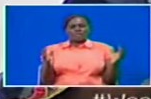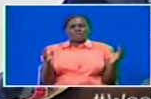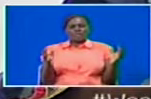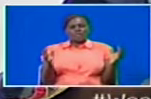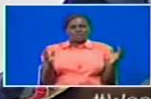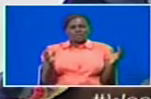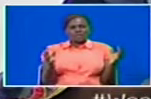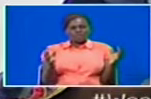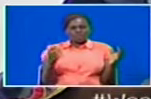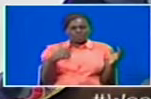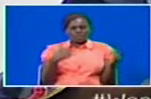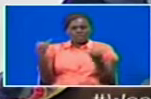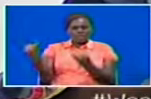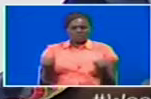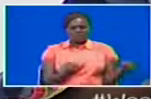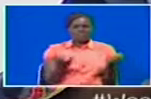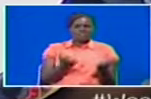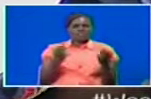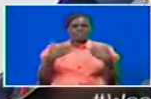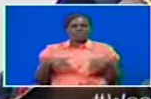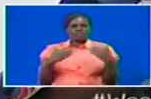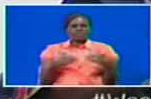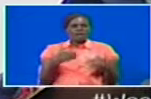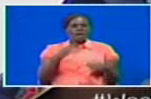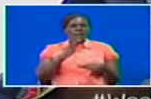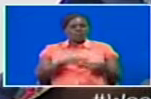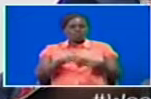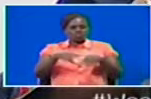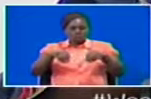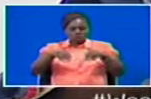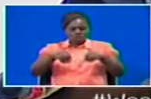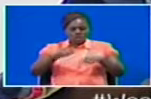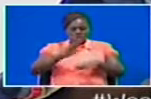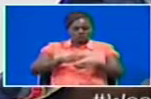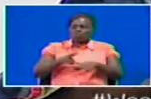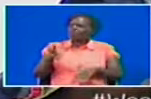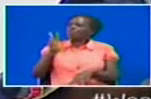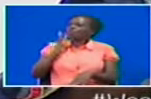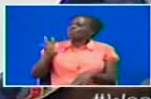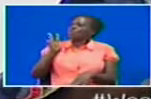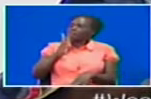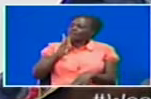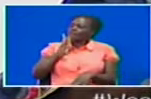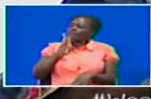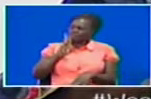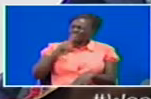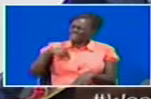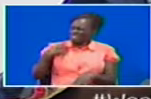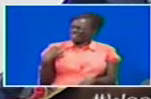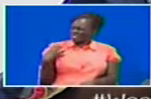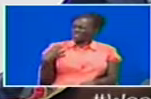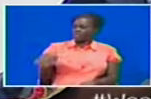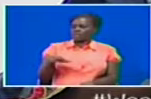enough investors to invest there. We have good soil, good water. You know, we are a rich